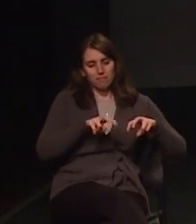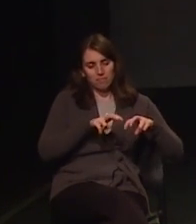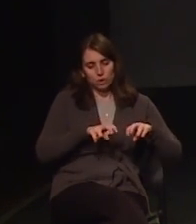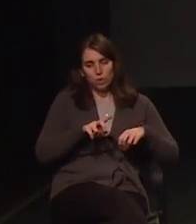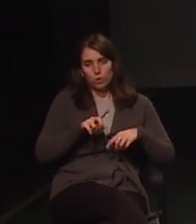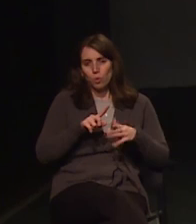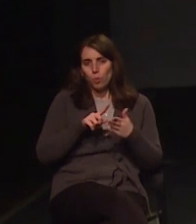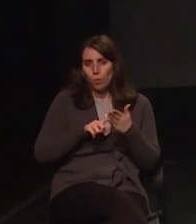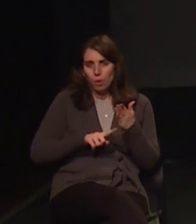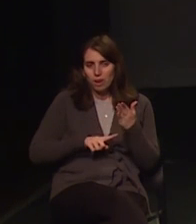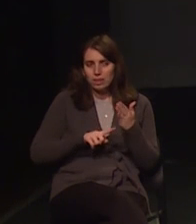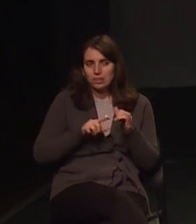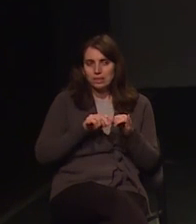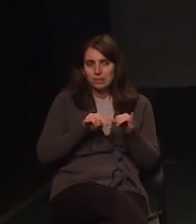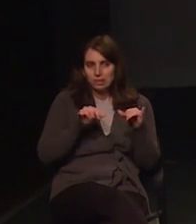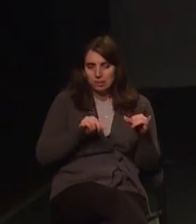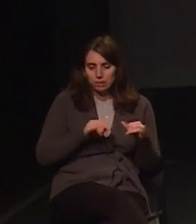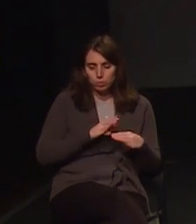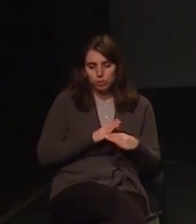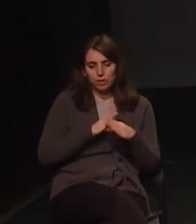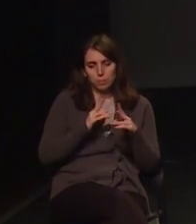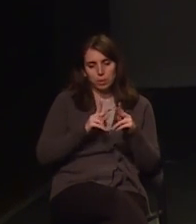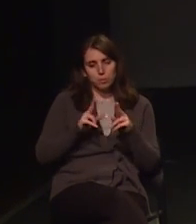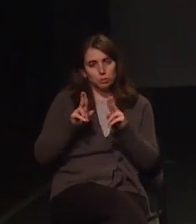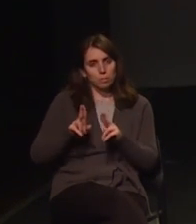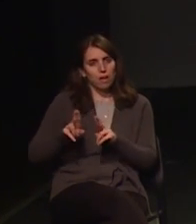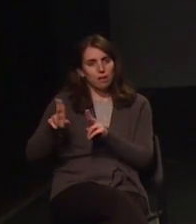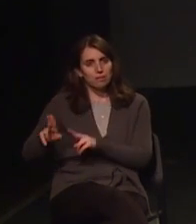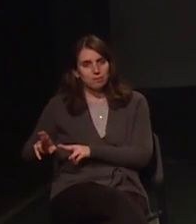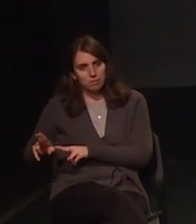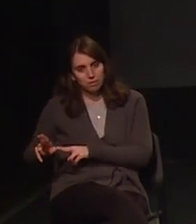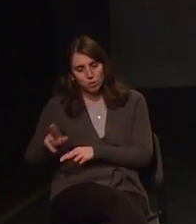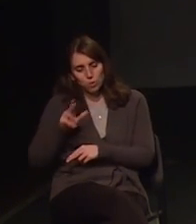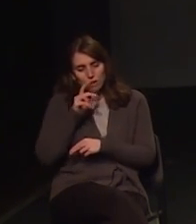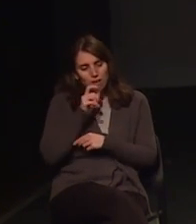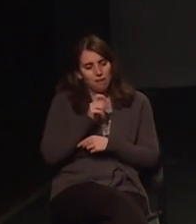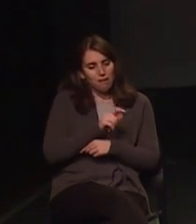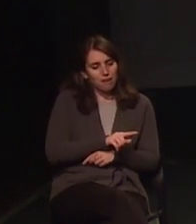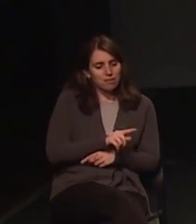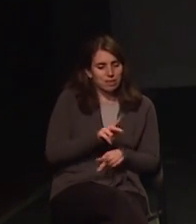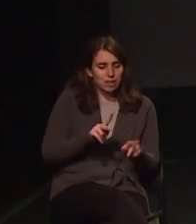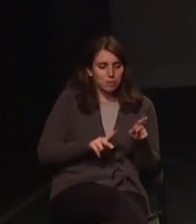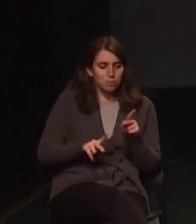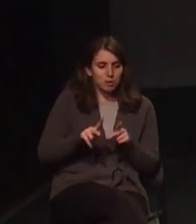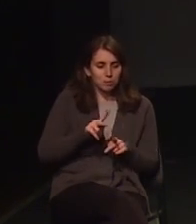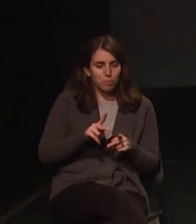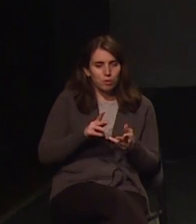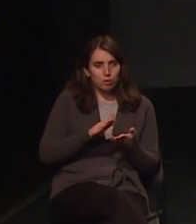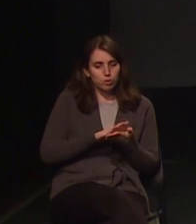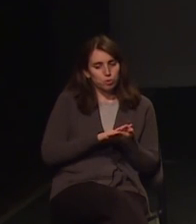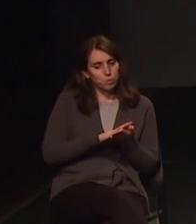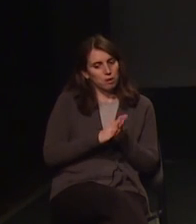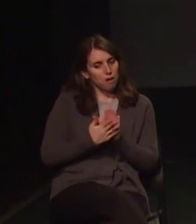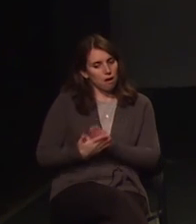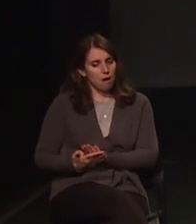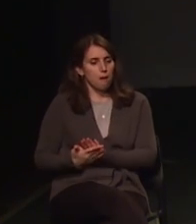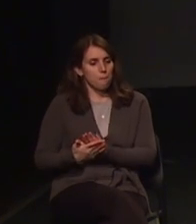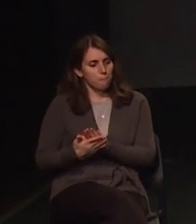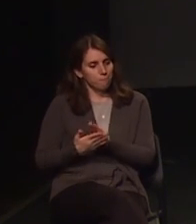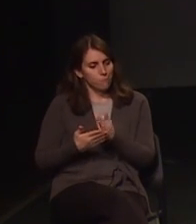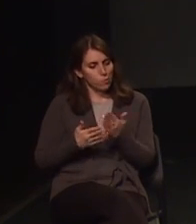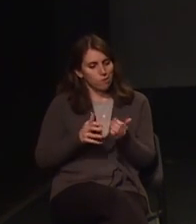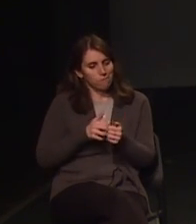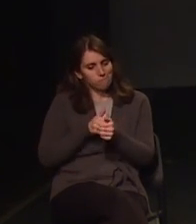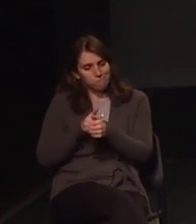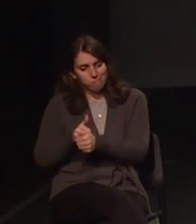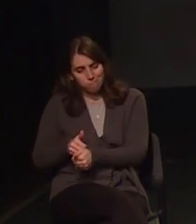reimagining their processes so that we're not asking folks to become something else, that we're not deifying a norm that people shouldn't need